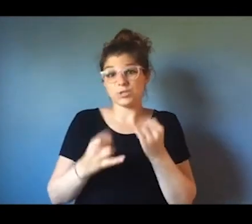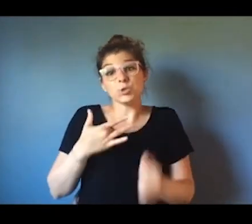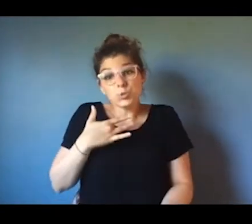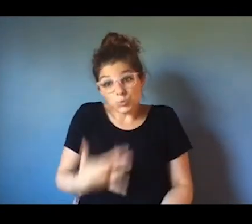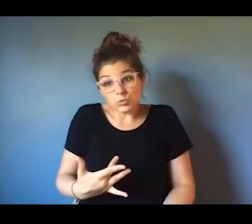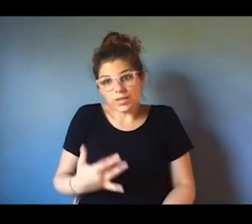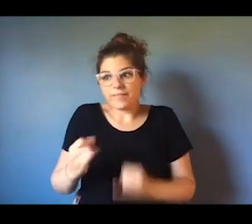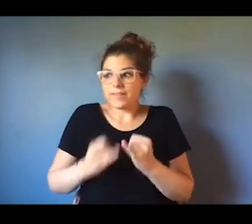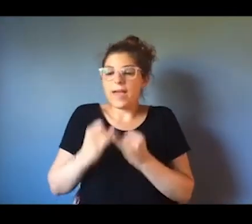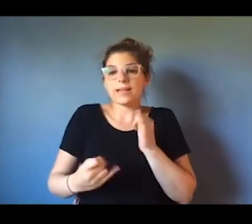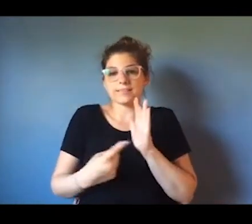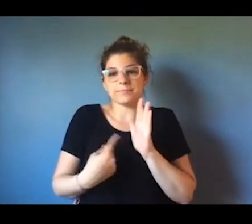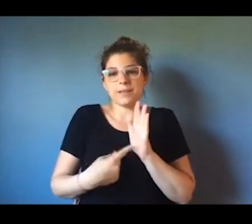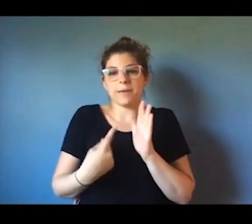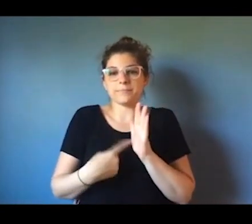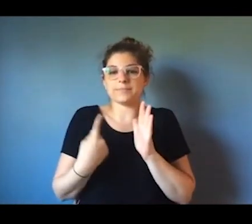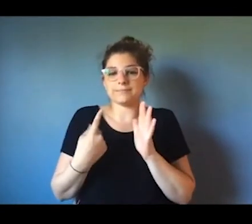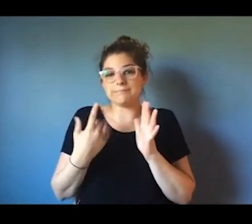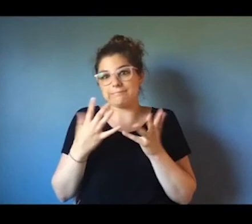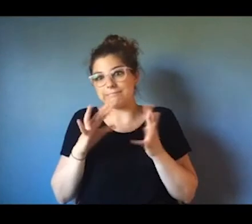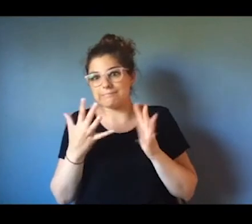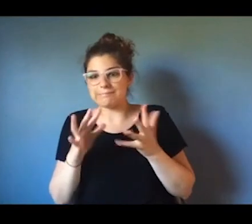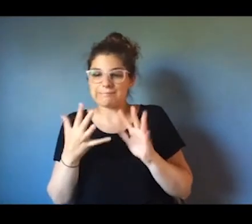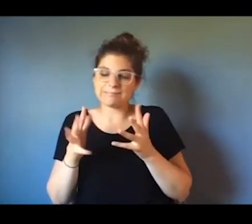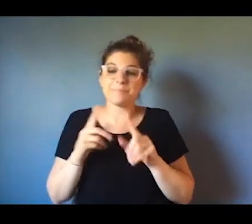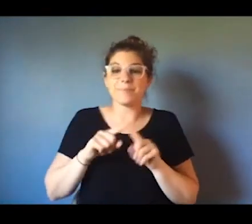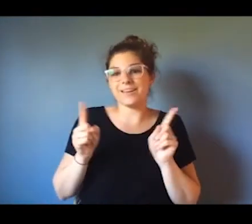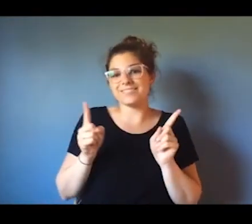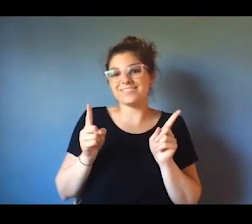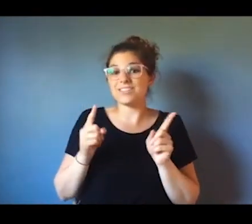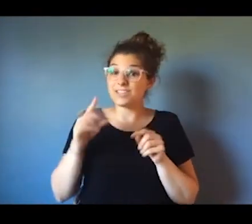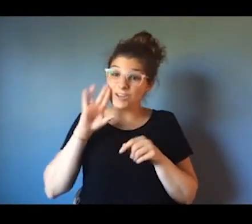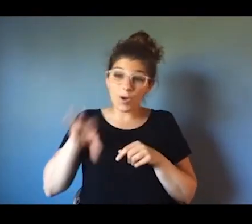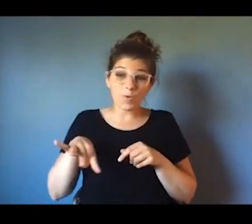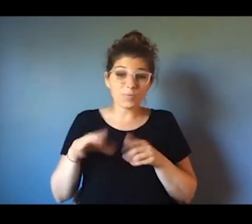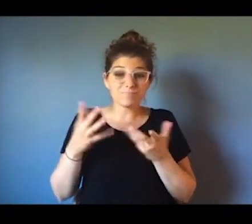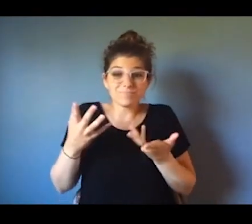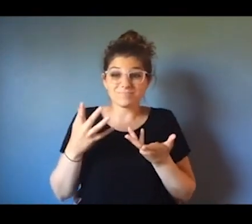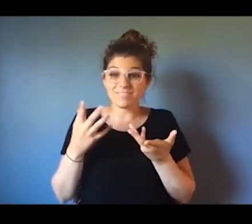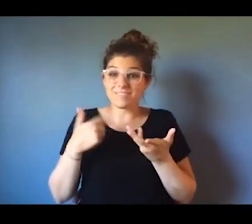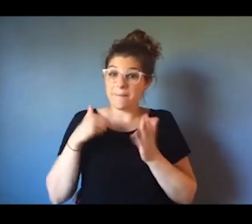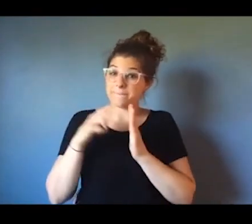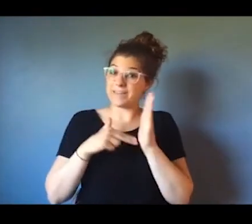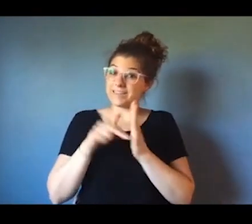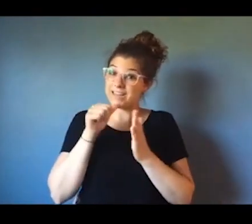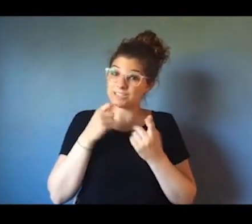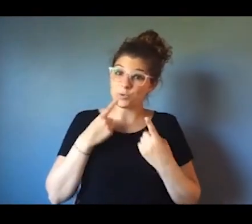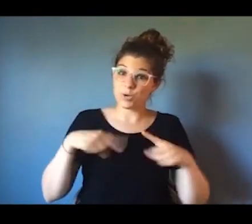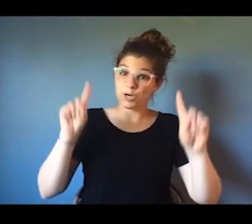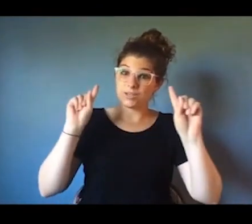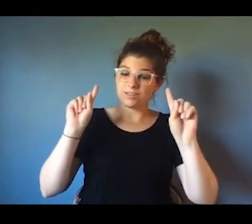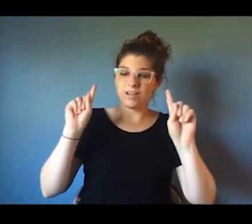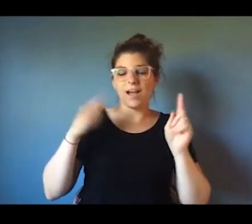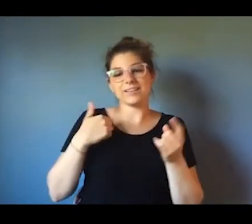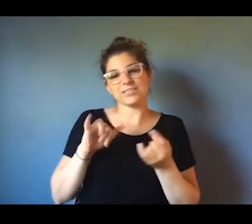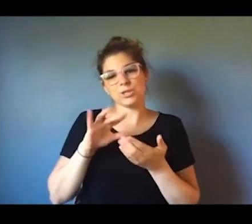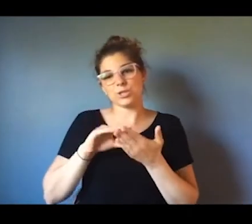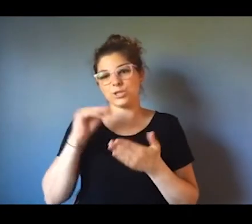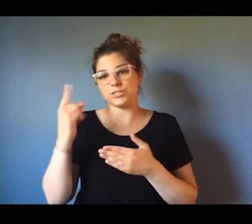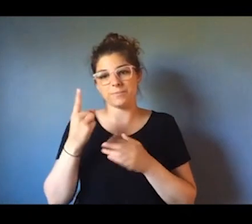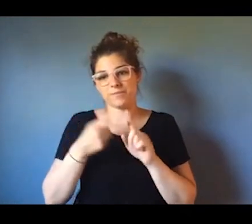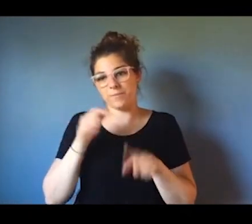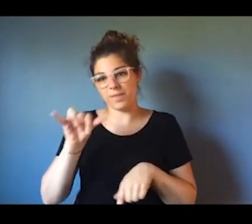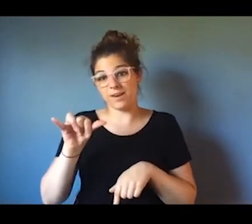the way until the very end. Usually, even at the end, sometimes it's a little squirrely, but even if a painting doesn't work